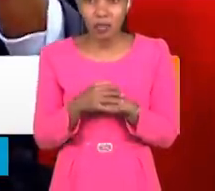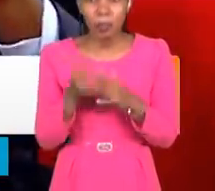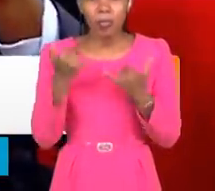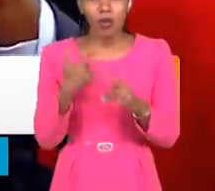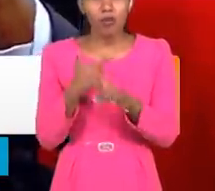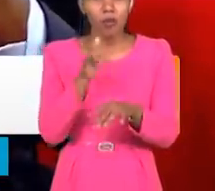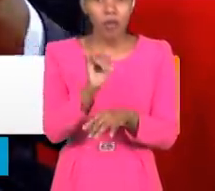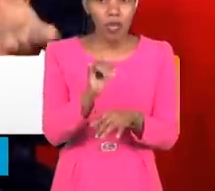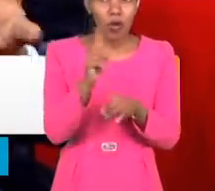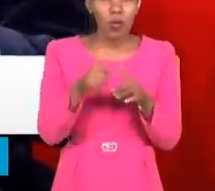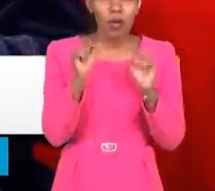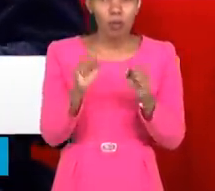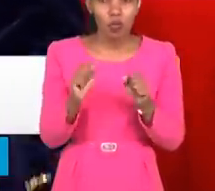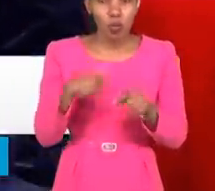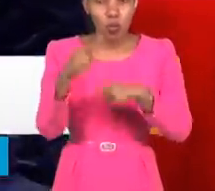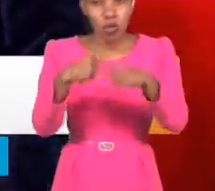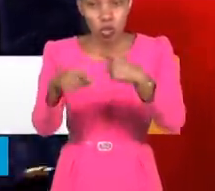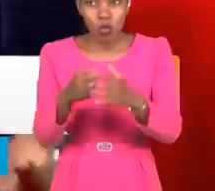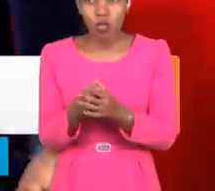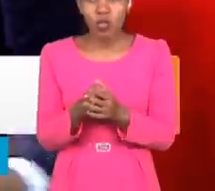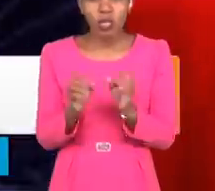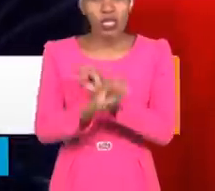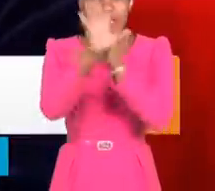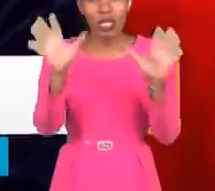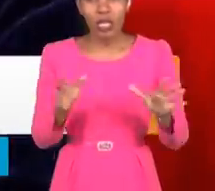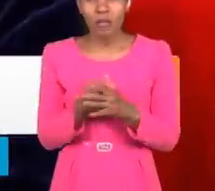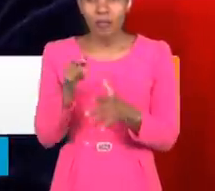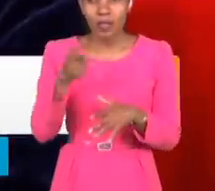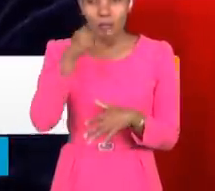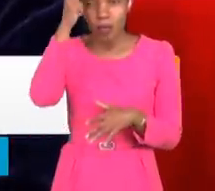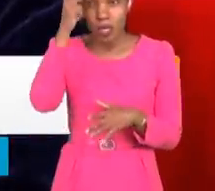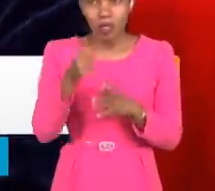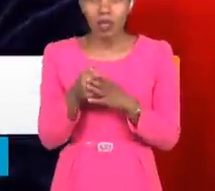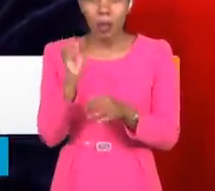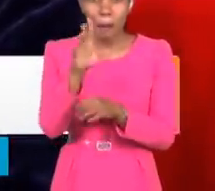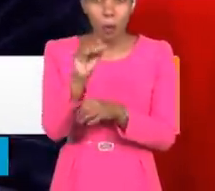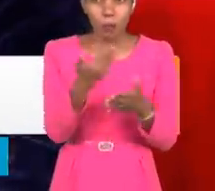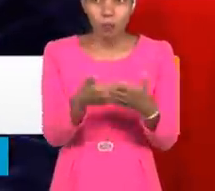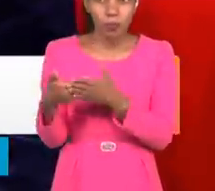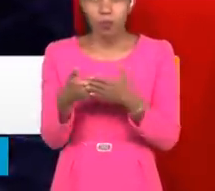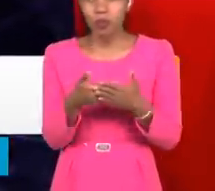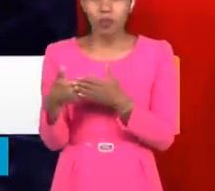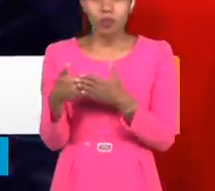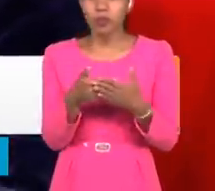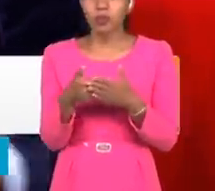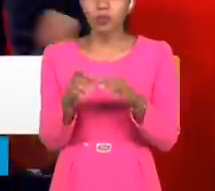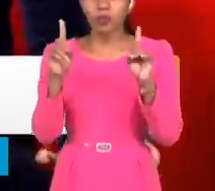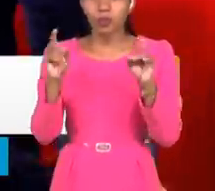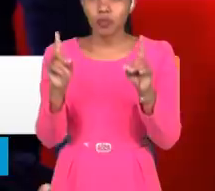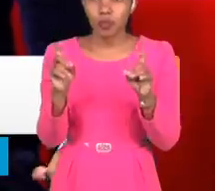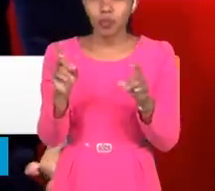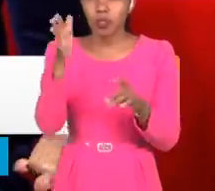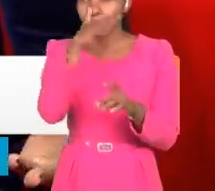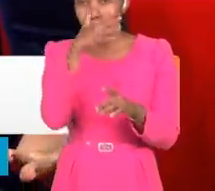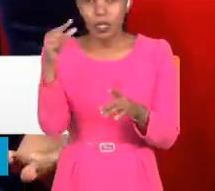from that is when now you can be allowed to proceed. Yes. It's clear these parents who are posting their kids' pictures lied. They lied. Gmail